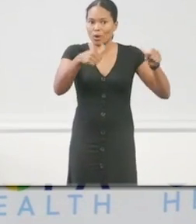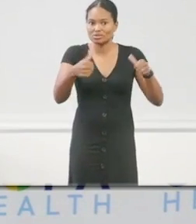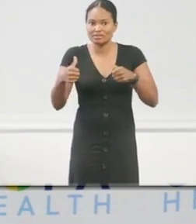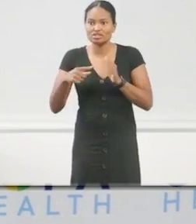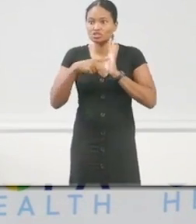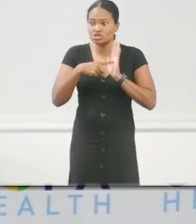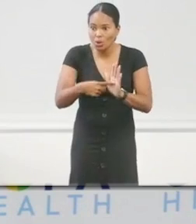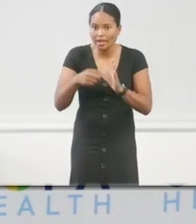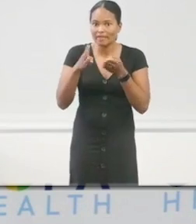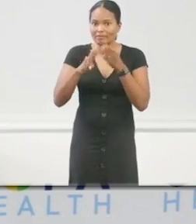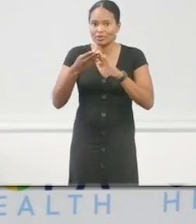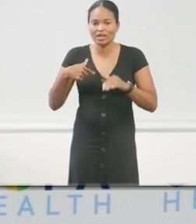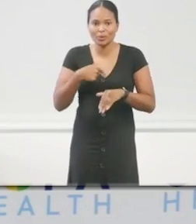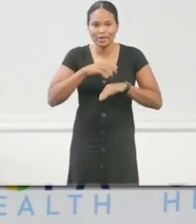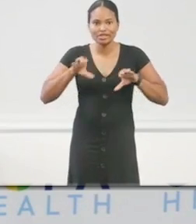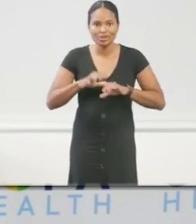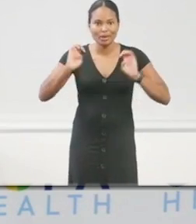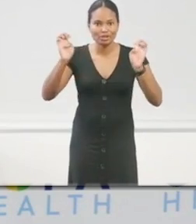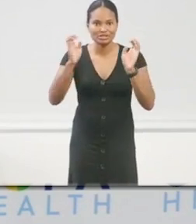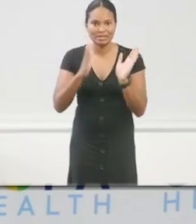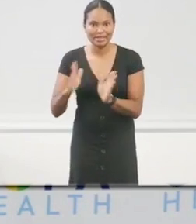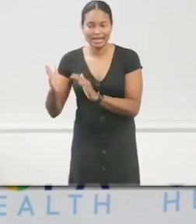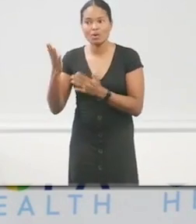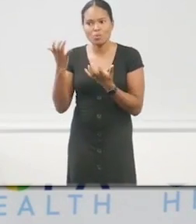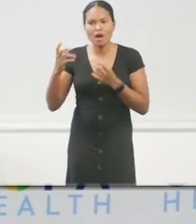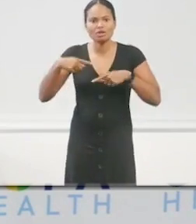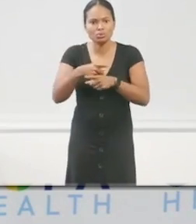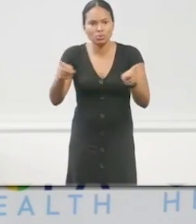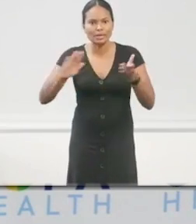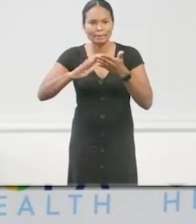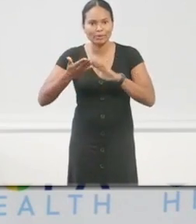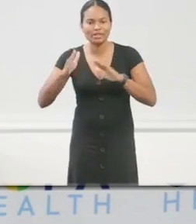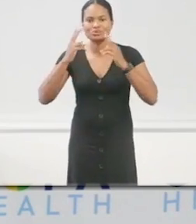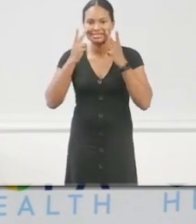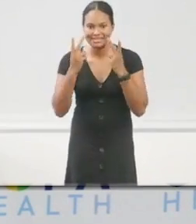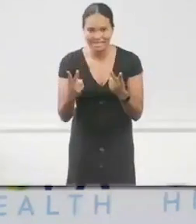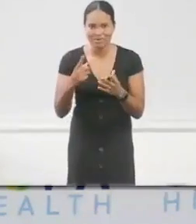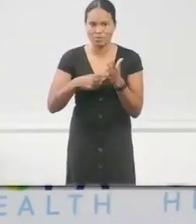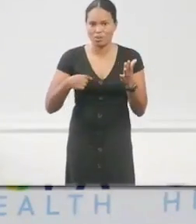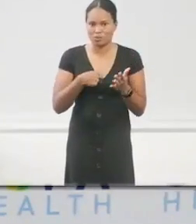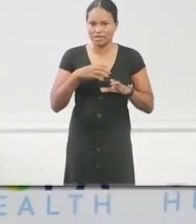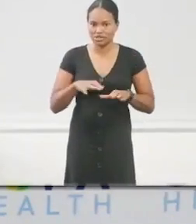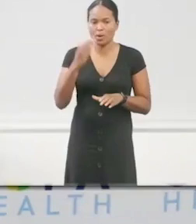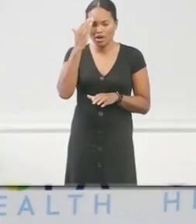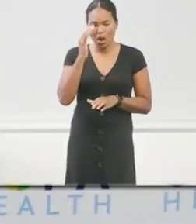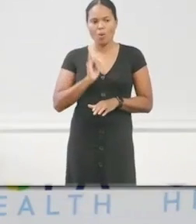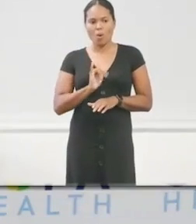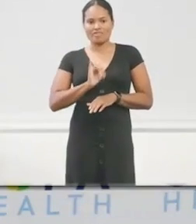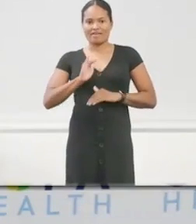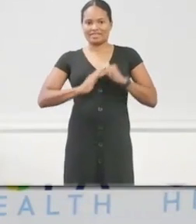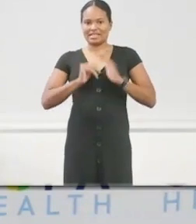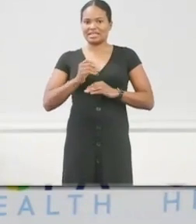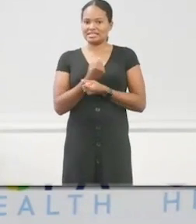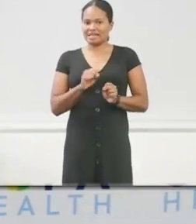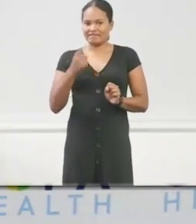exit drills and that we're doing emergency planning. And then that way people see it and they know that, okay, that's a safe place for my loved one. I was just going to